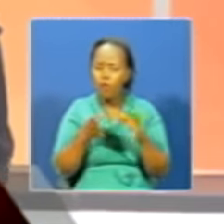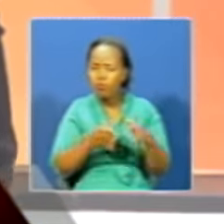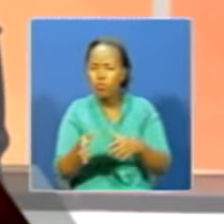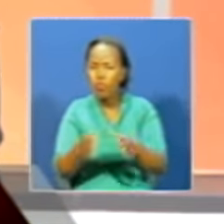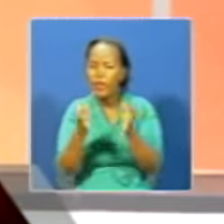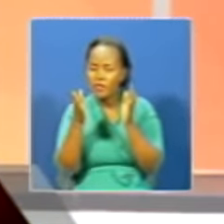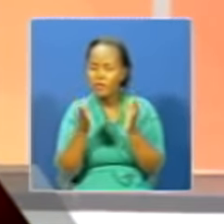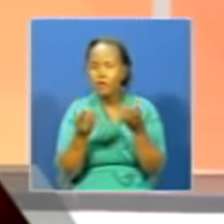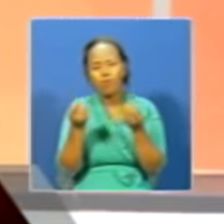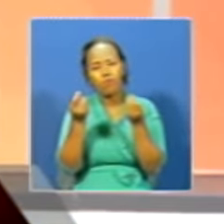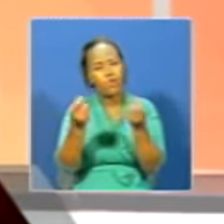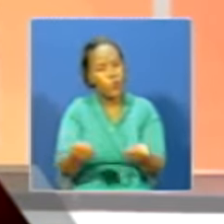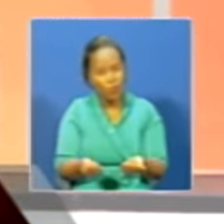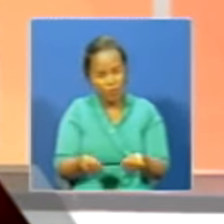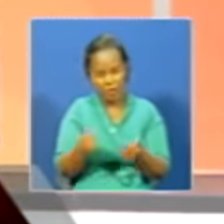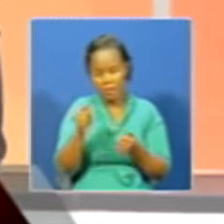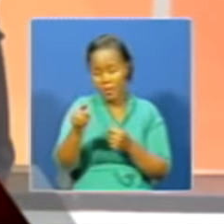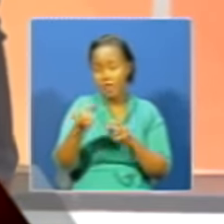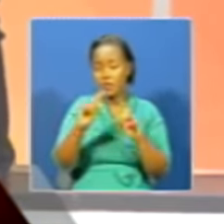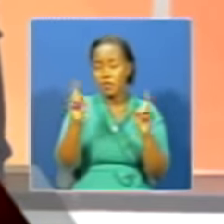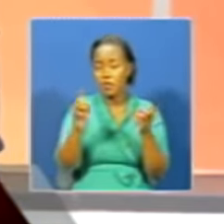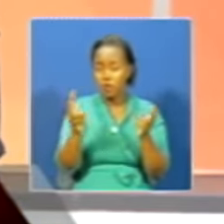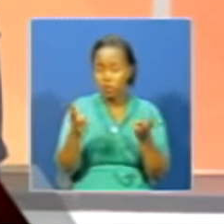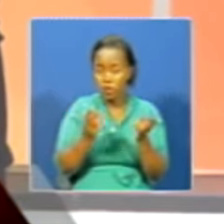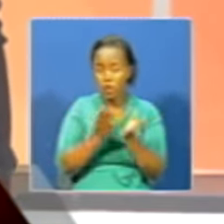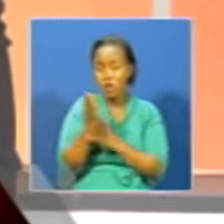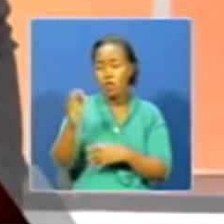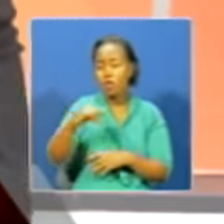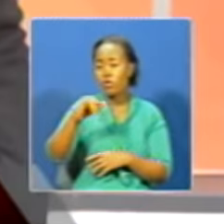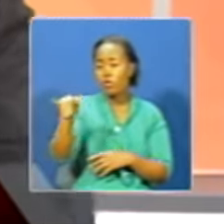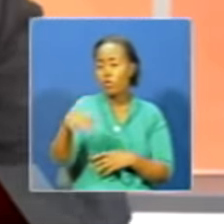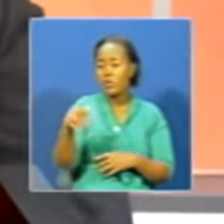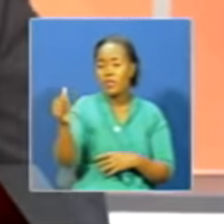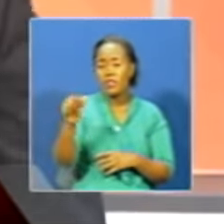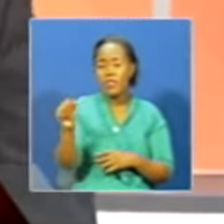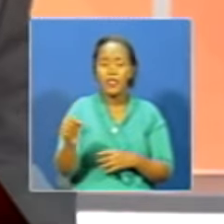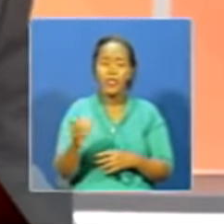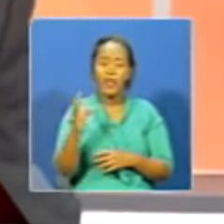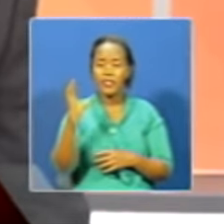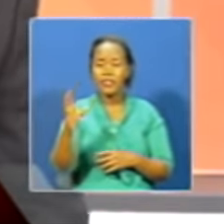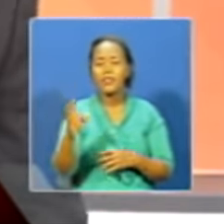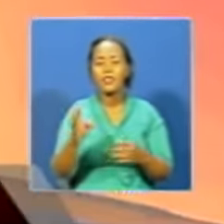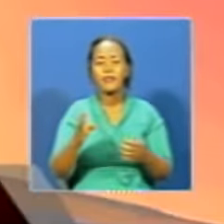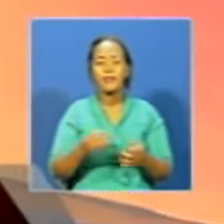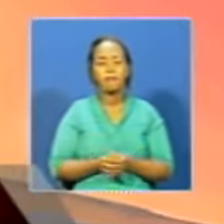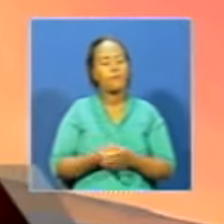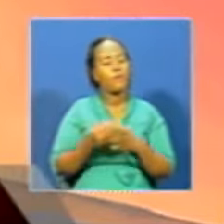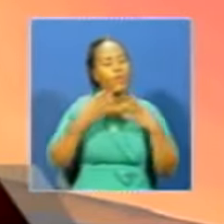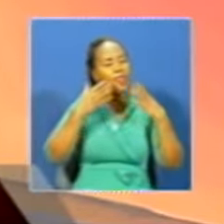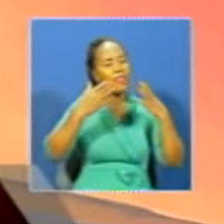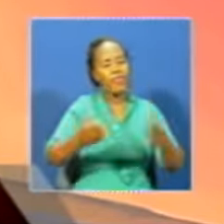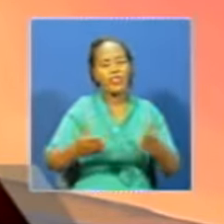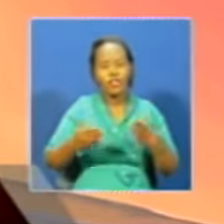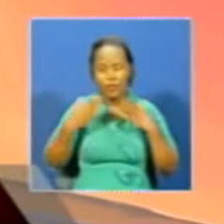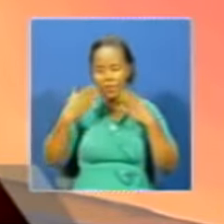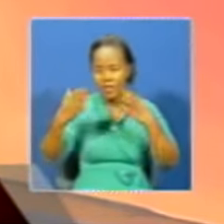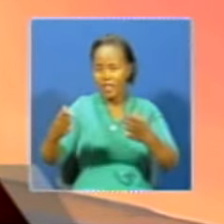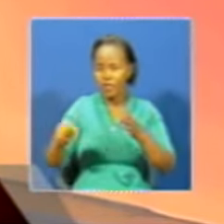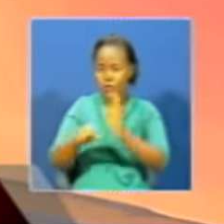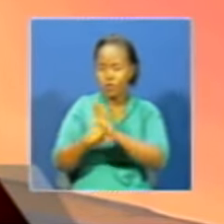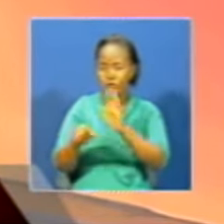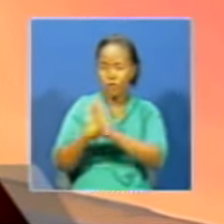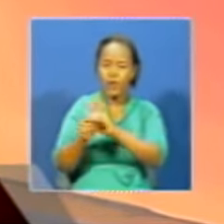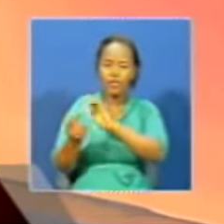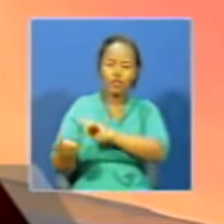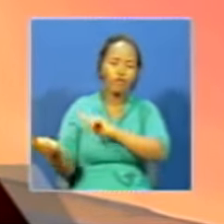that. Judicial Service Commission okay. where this thing can be resolved. Okay. Yes. Okay. Thank you so much for coming through. You're